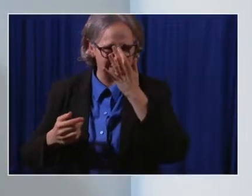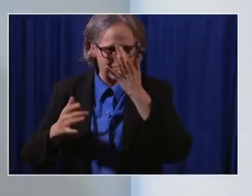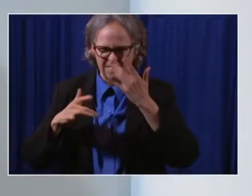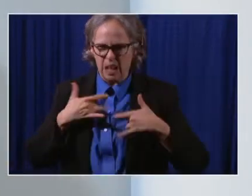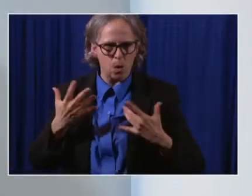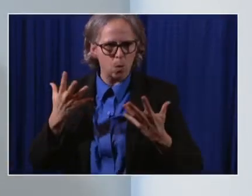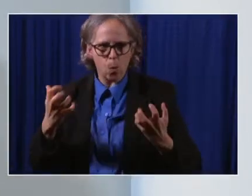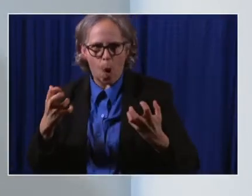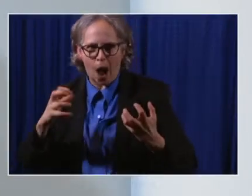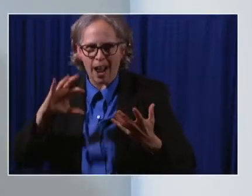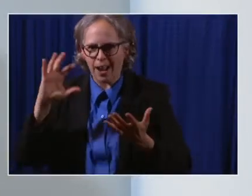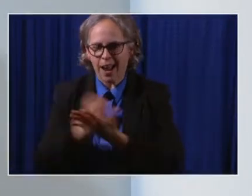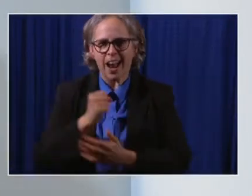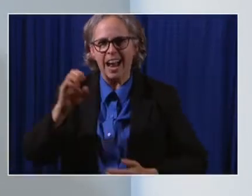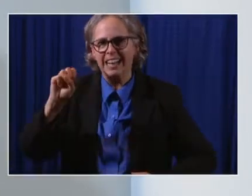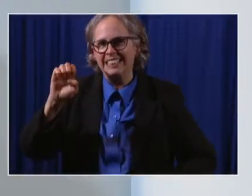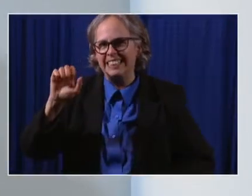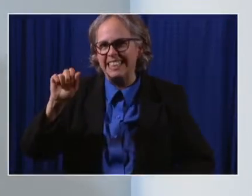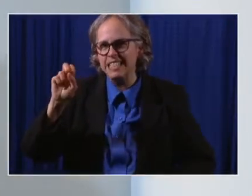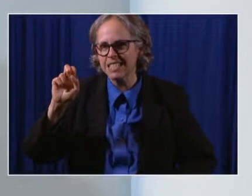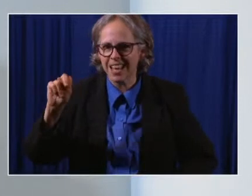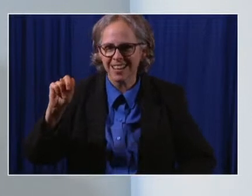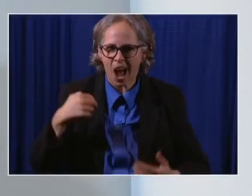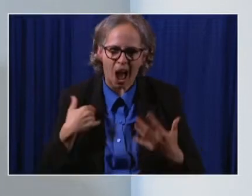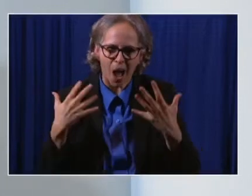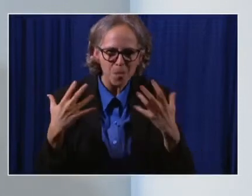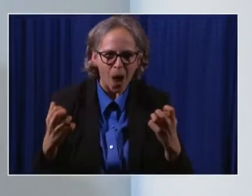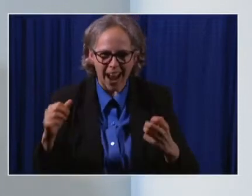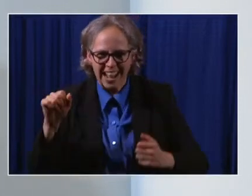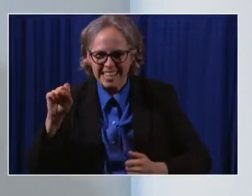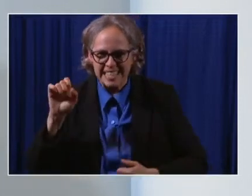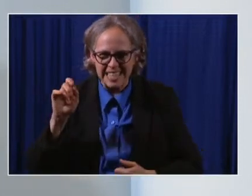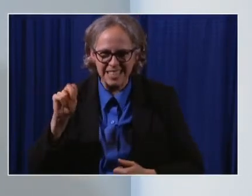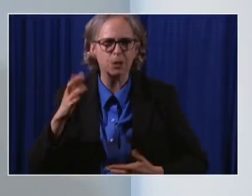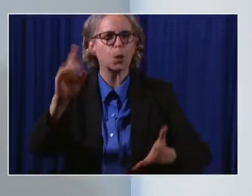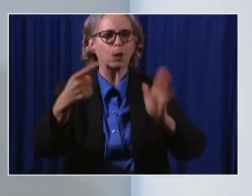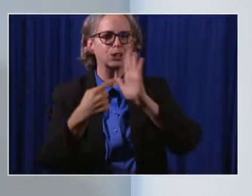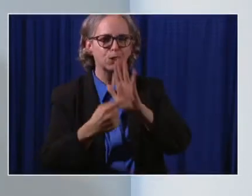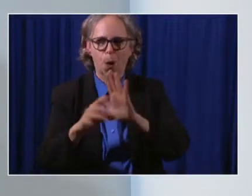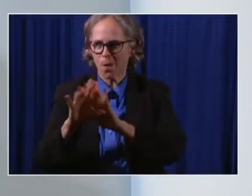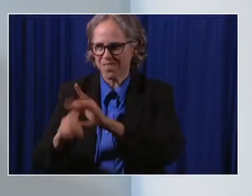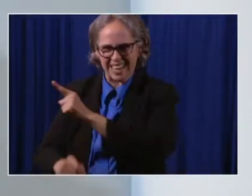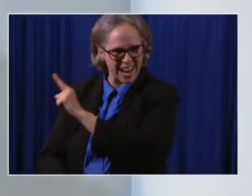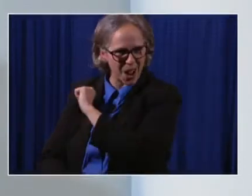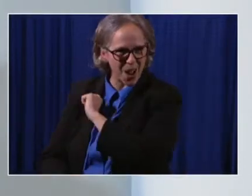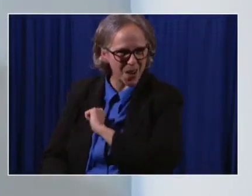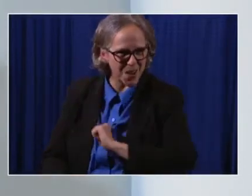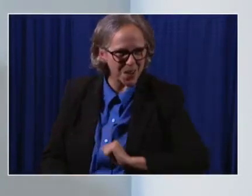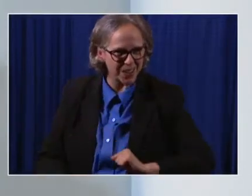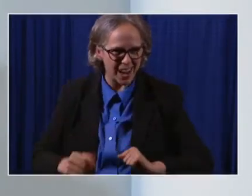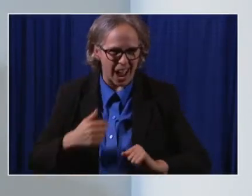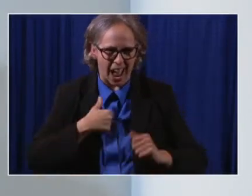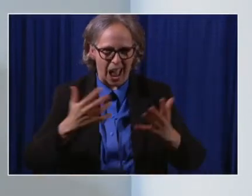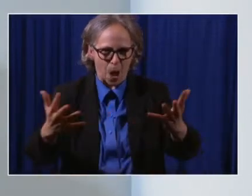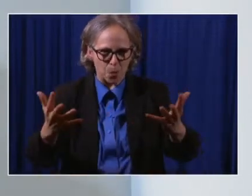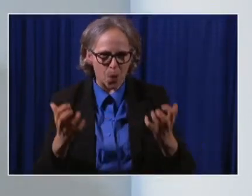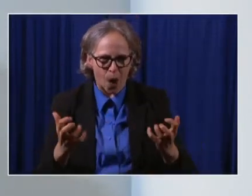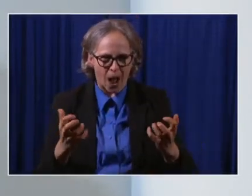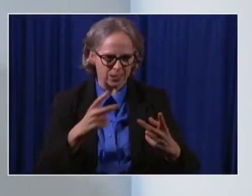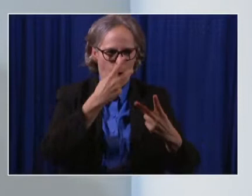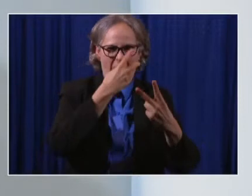I want to highlight a video that we received that was put together about the I Want a Season social